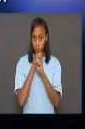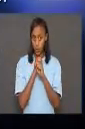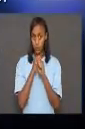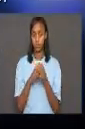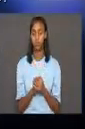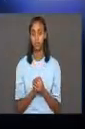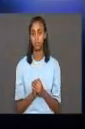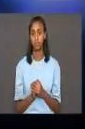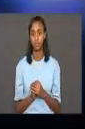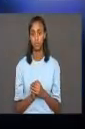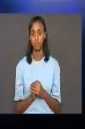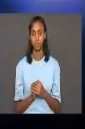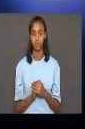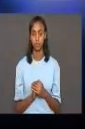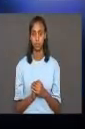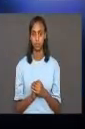Time's up.